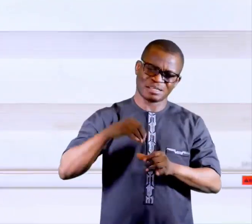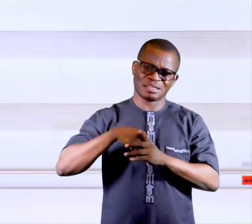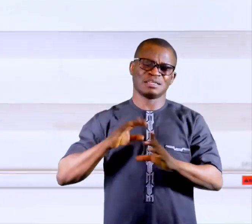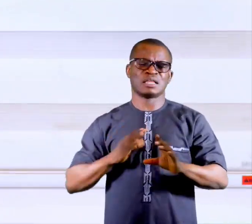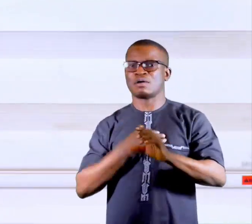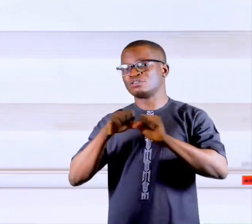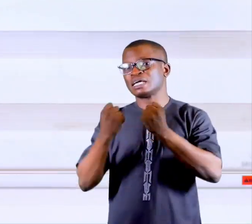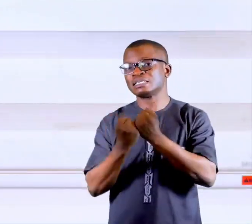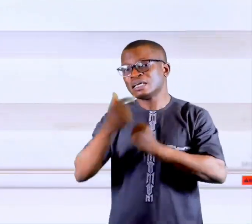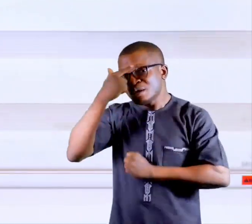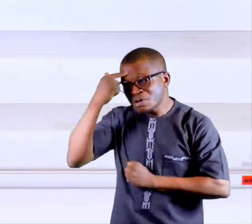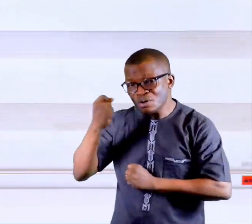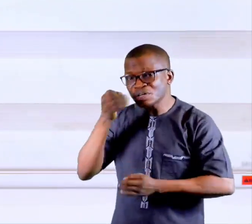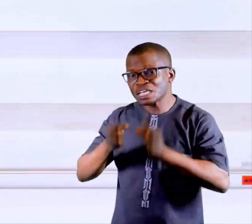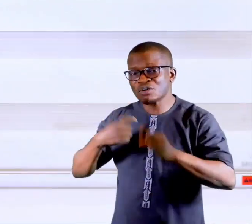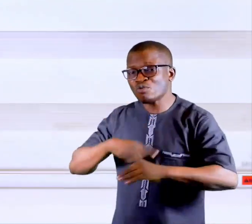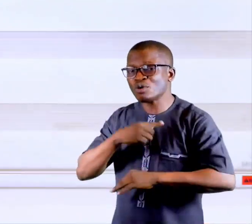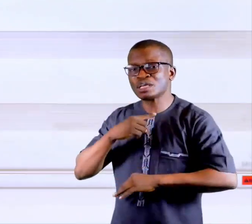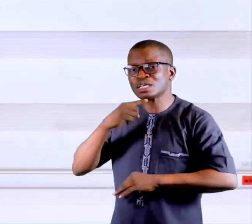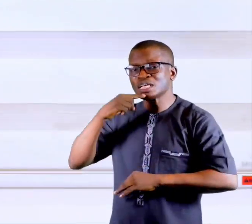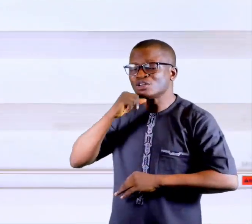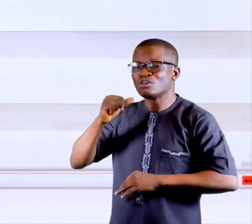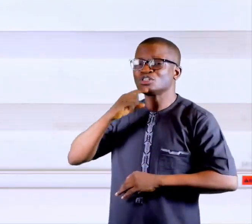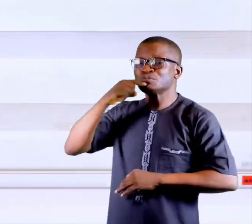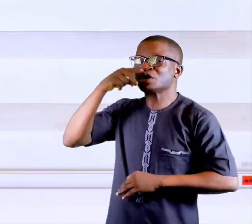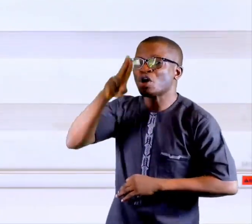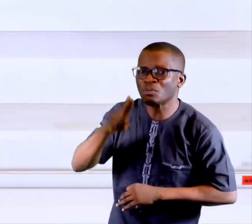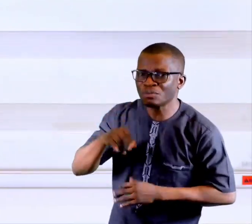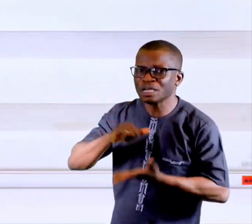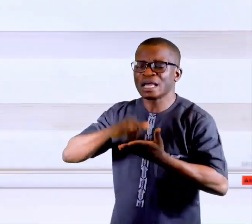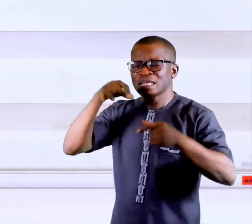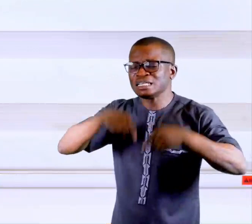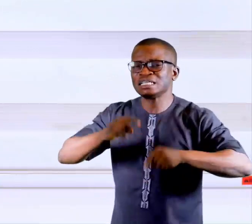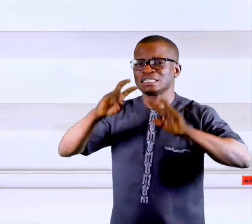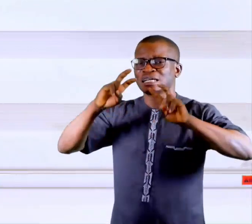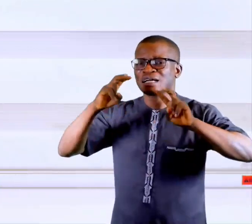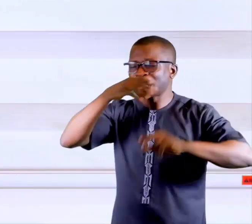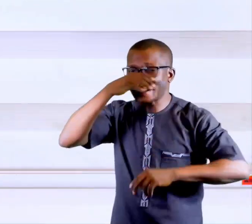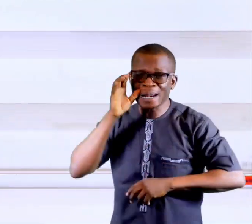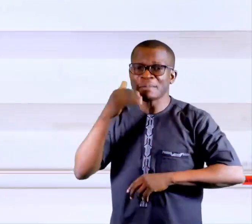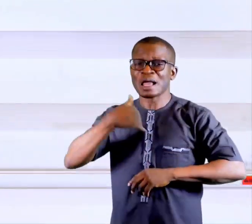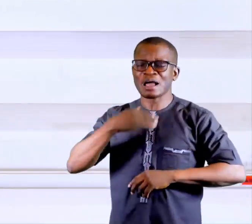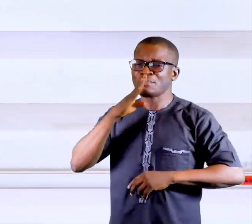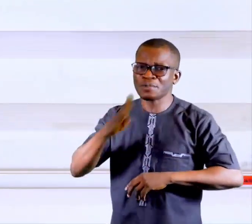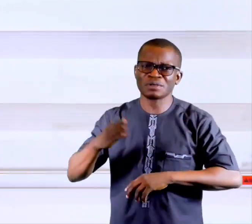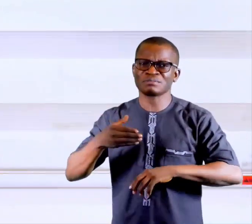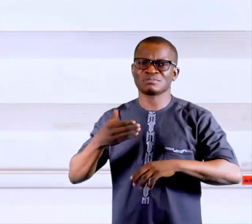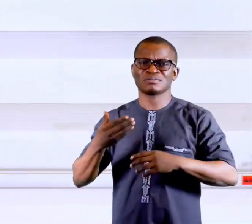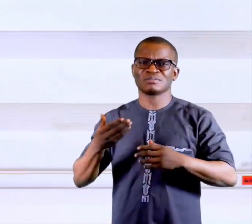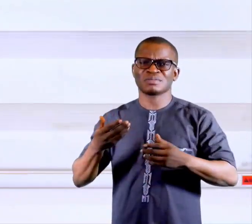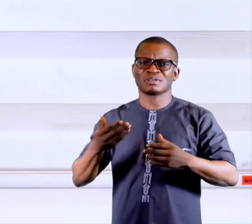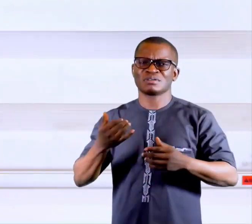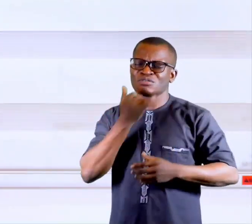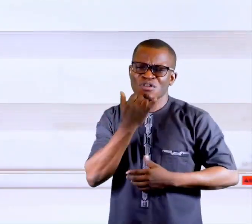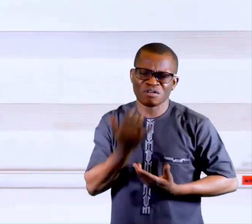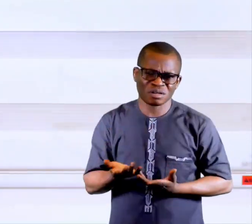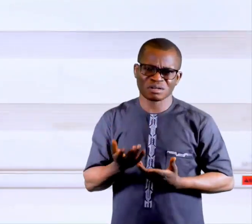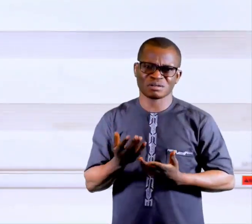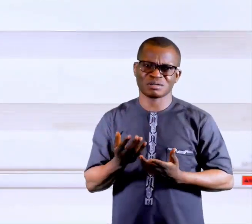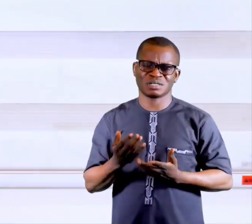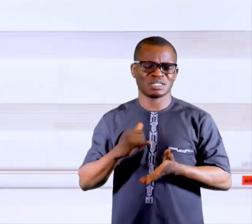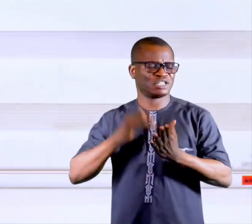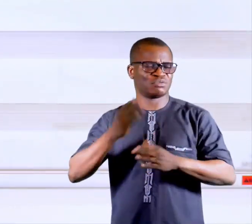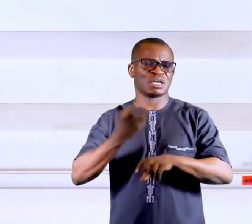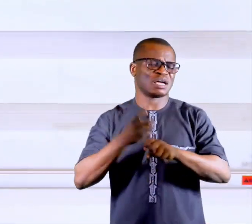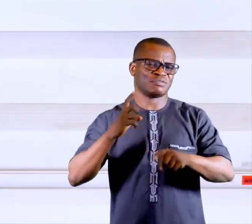not brought out to the open that this is a crime that has been committed, it's practically impossible to prosecute such an